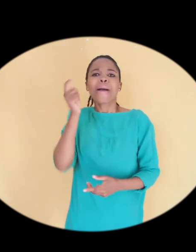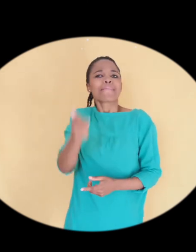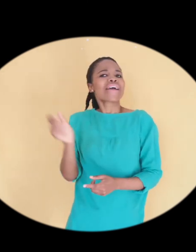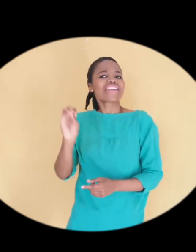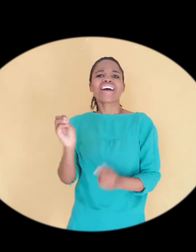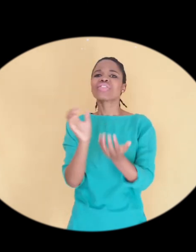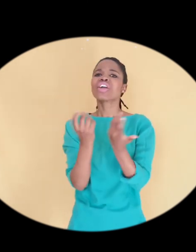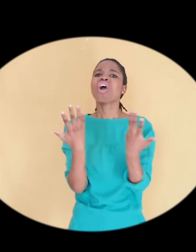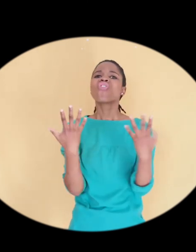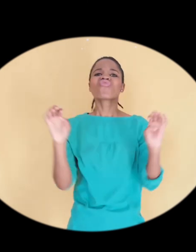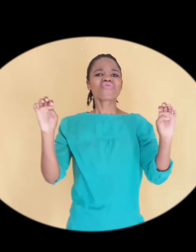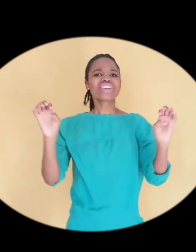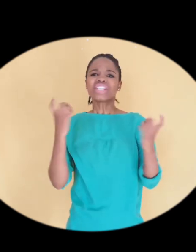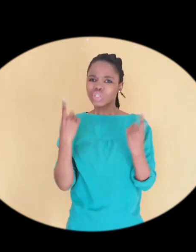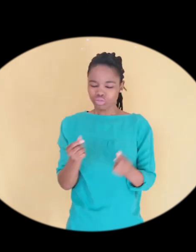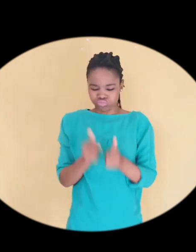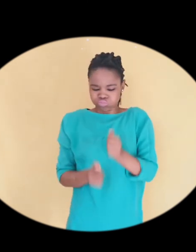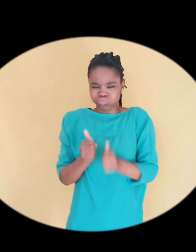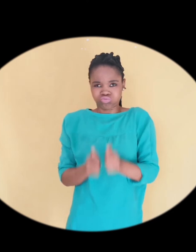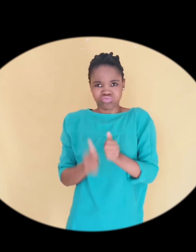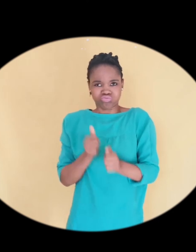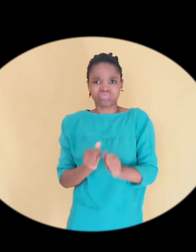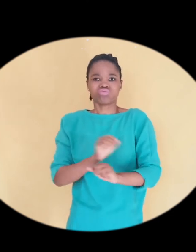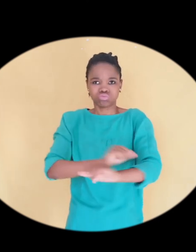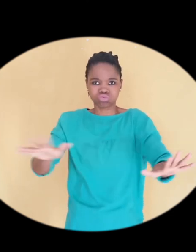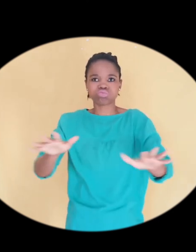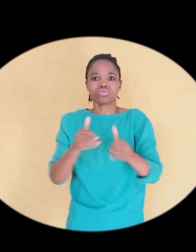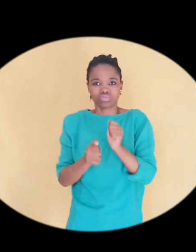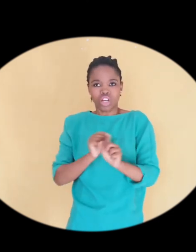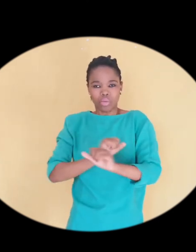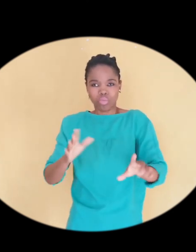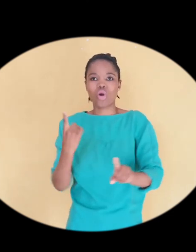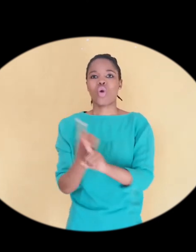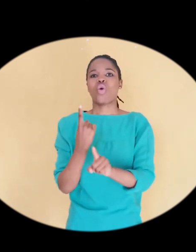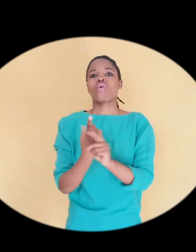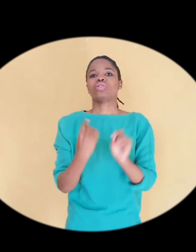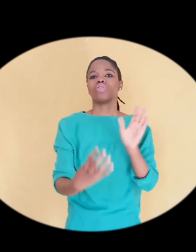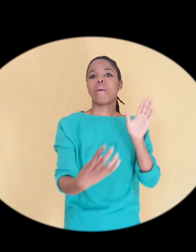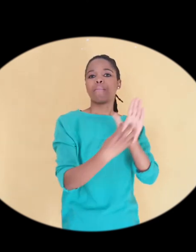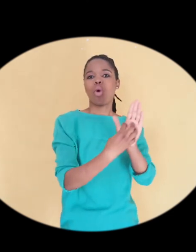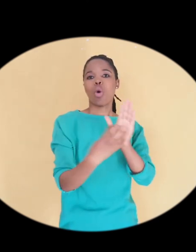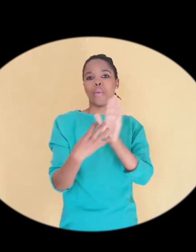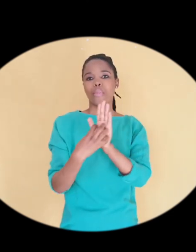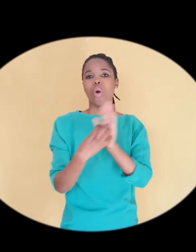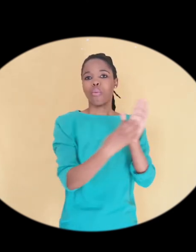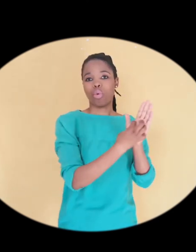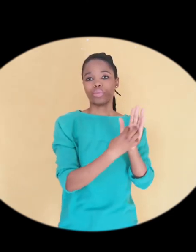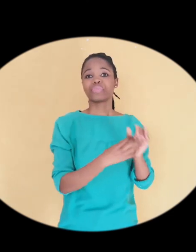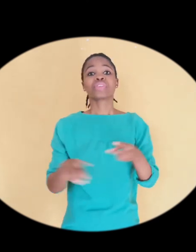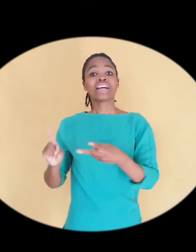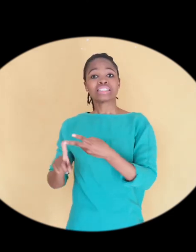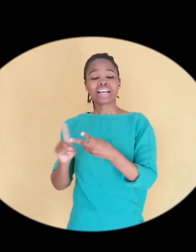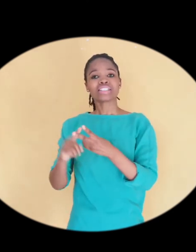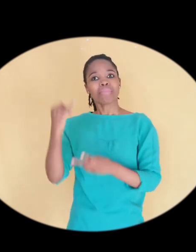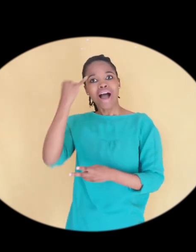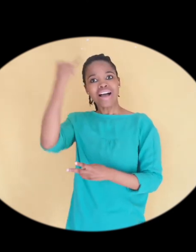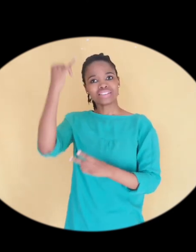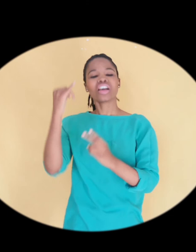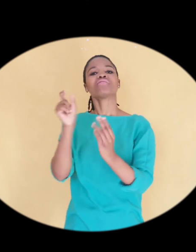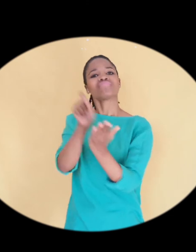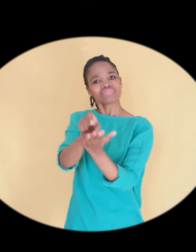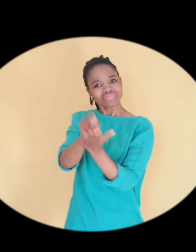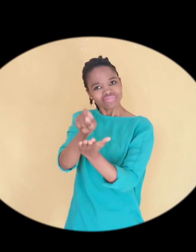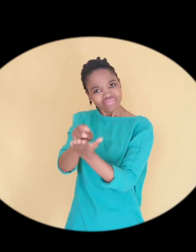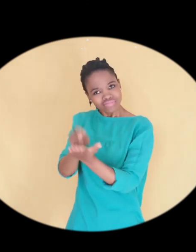guys, you know. Secondly, just write your book. Write it. If you've got a story, like I